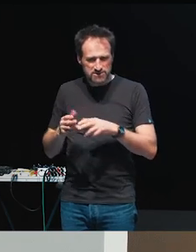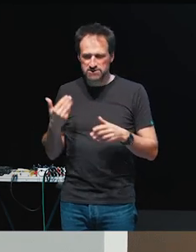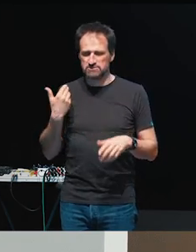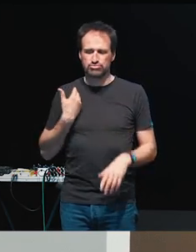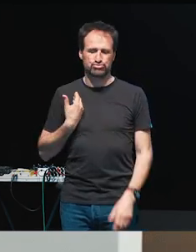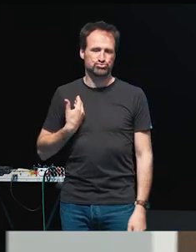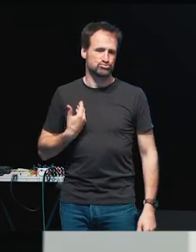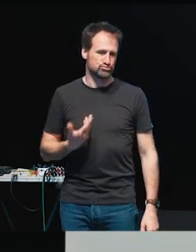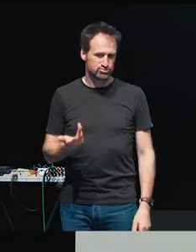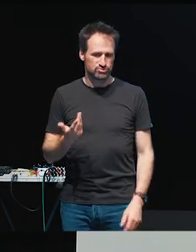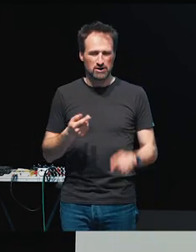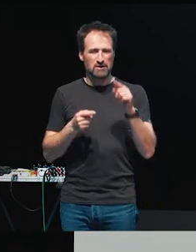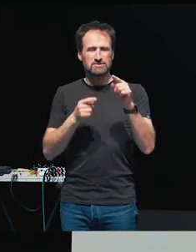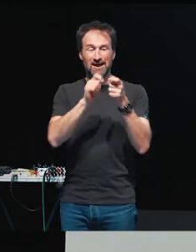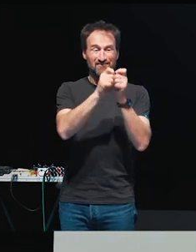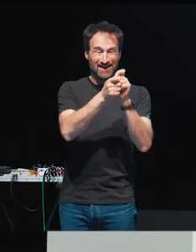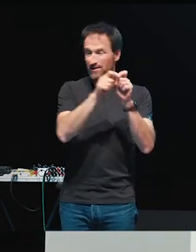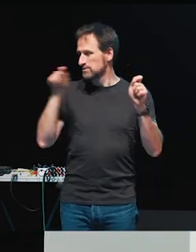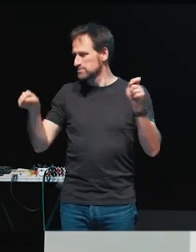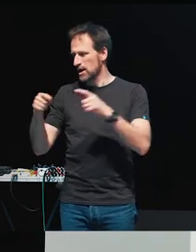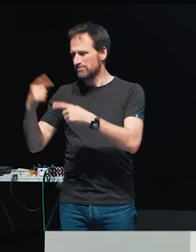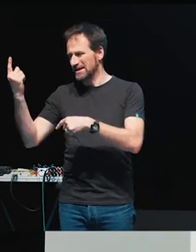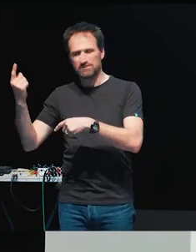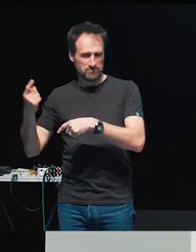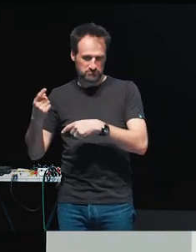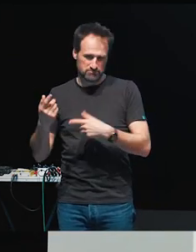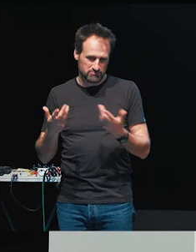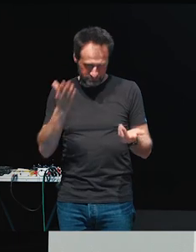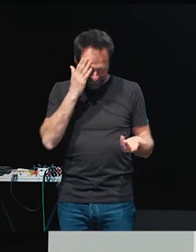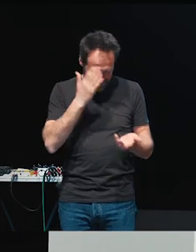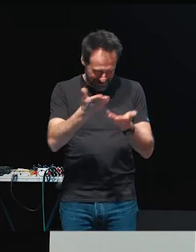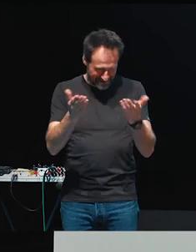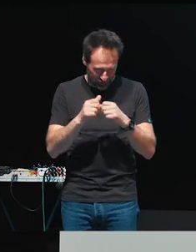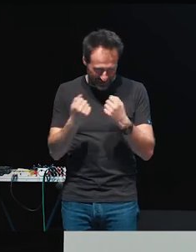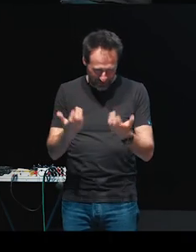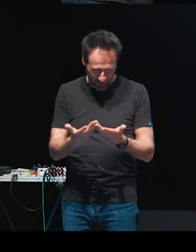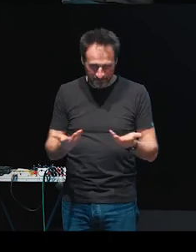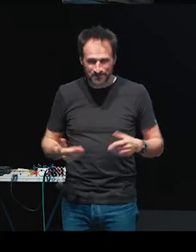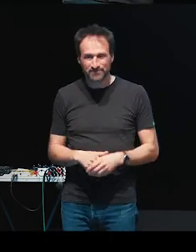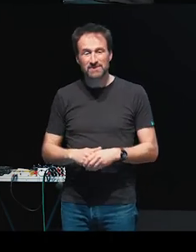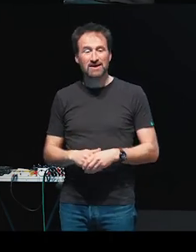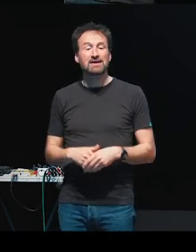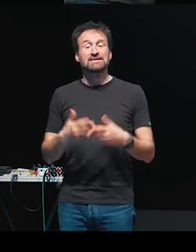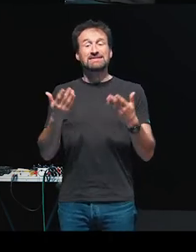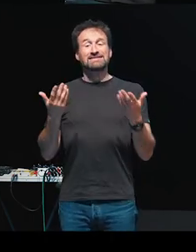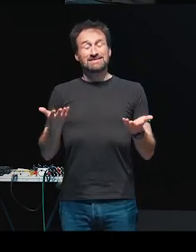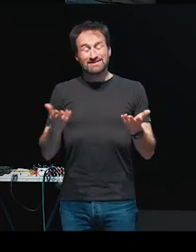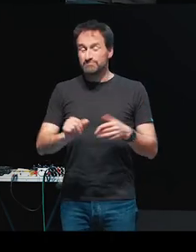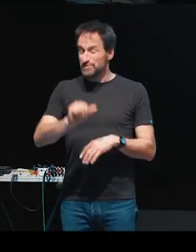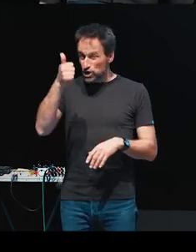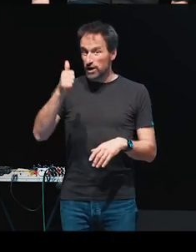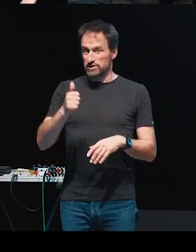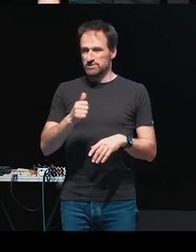something here and you break something there. I guess you know this situation. And this is especially true when there